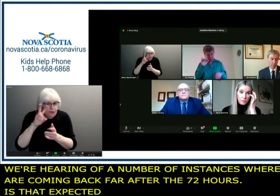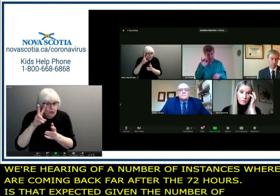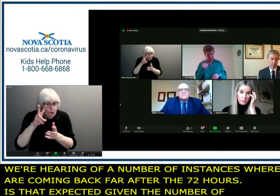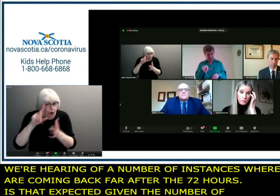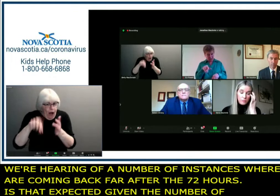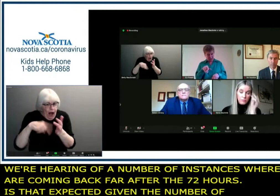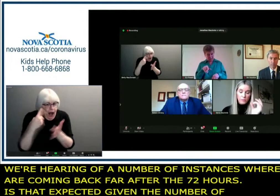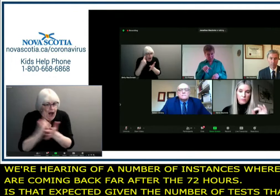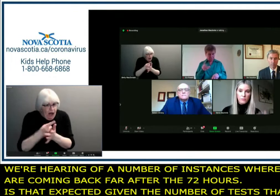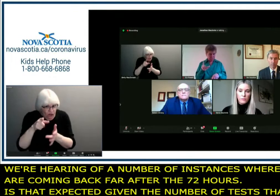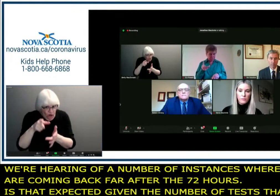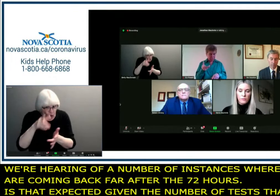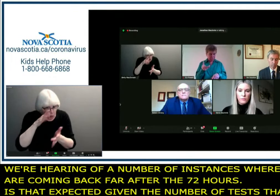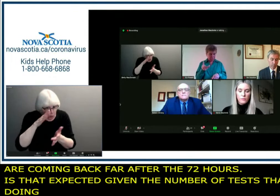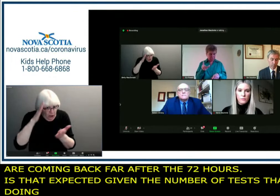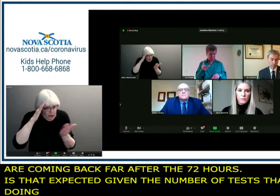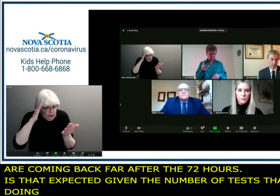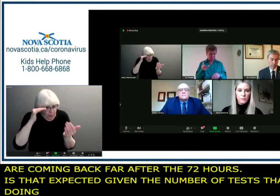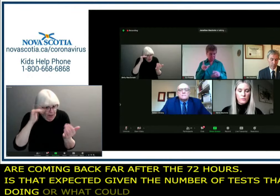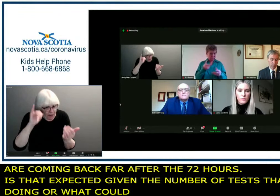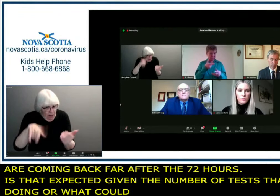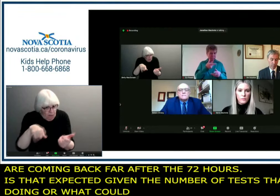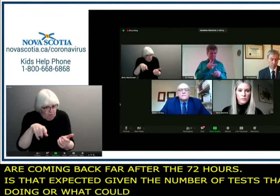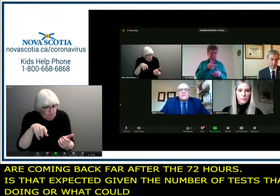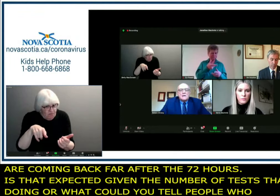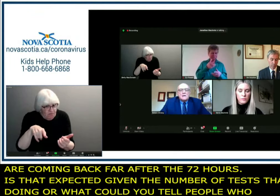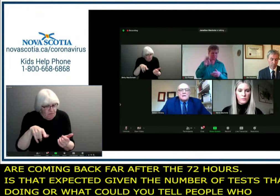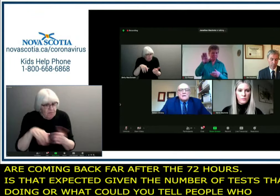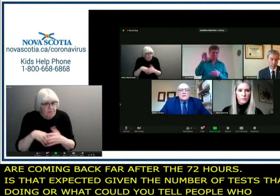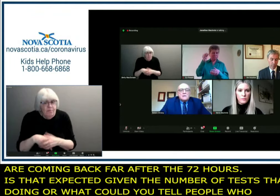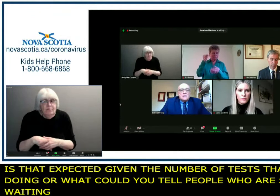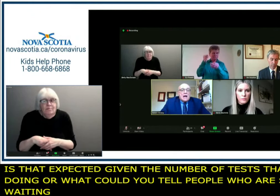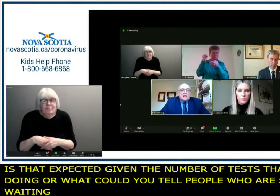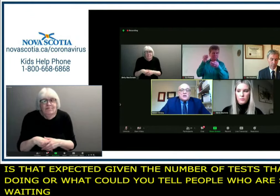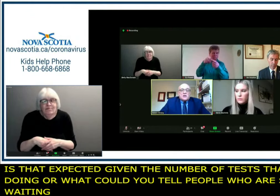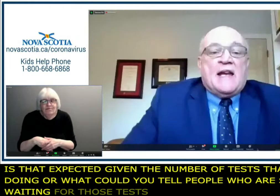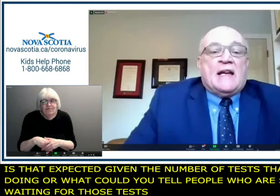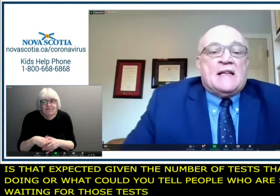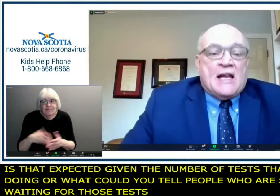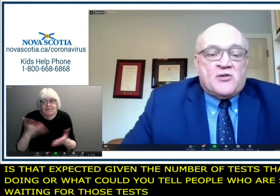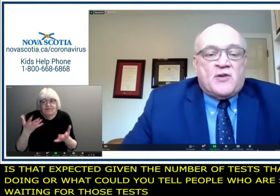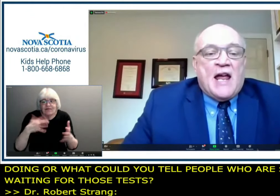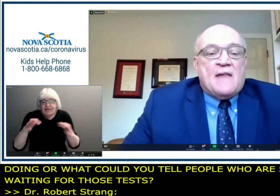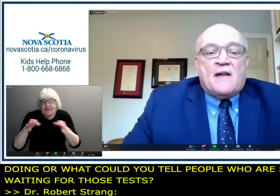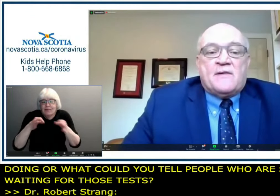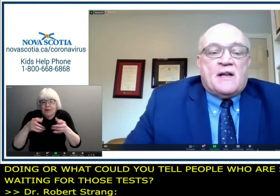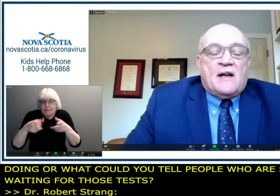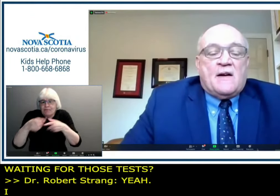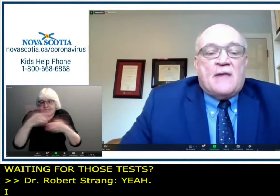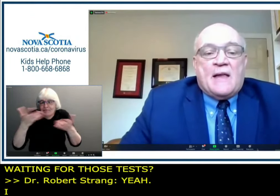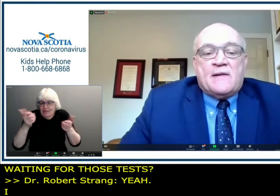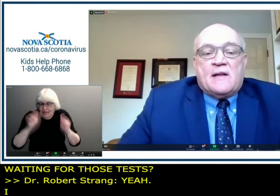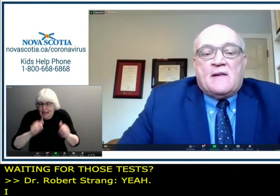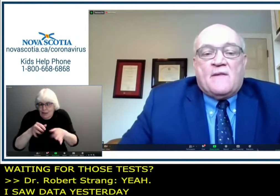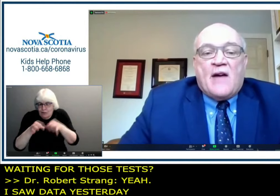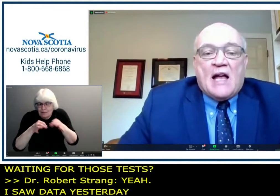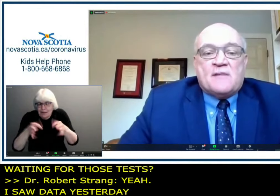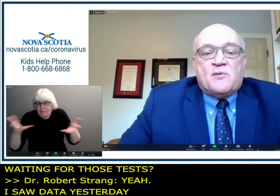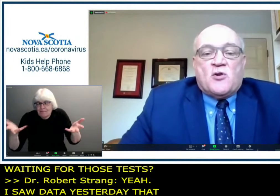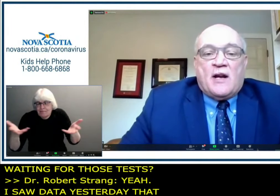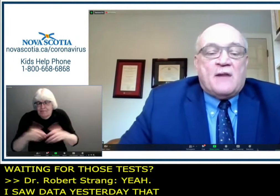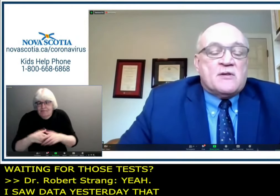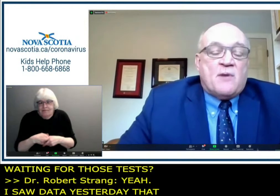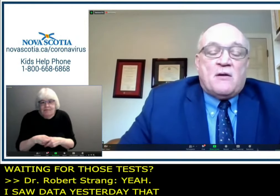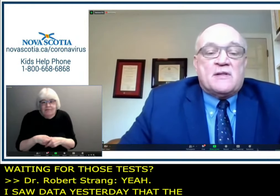doing, or what could you tell people who are still waiting for those tests? Yeah, I saw data yesterday that the